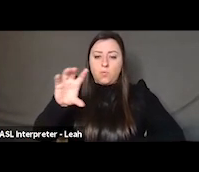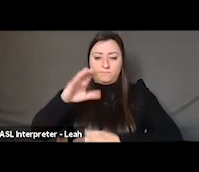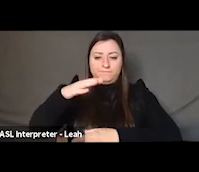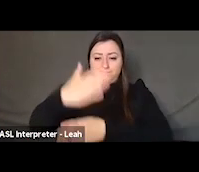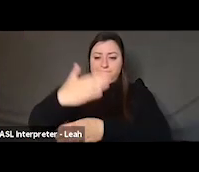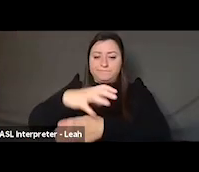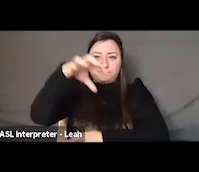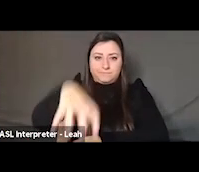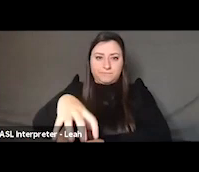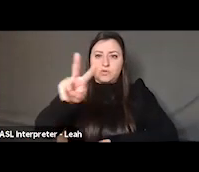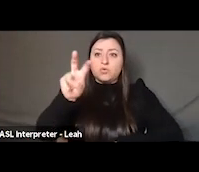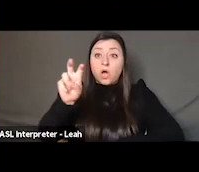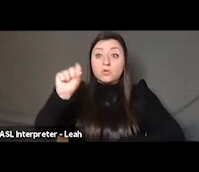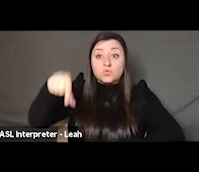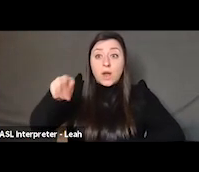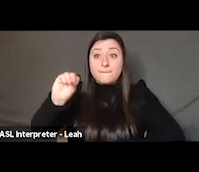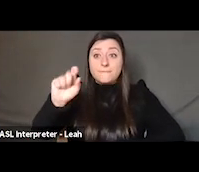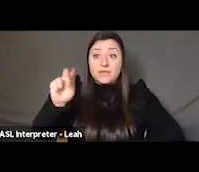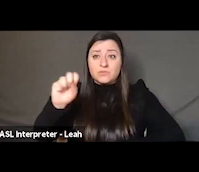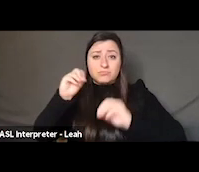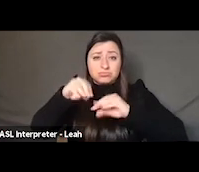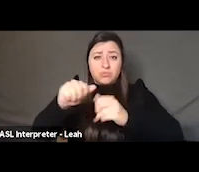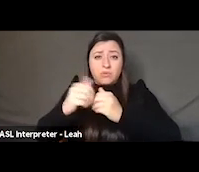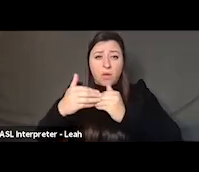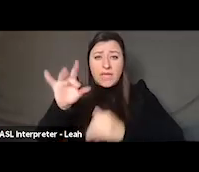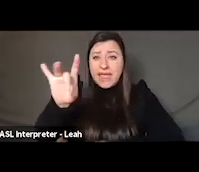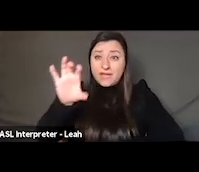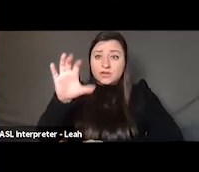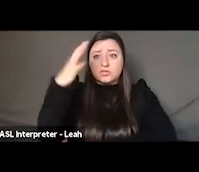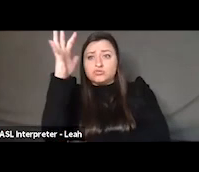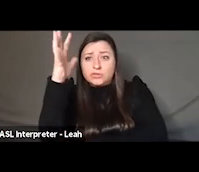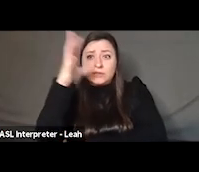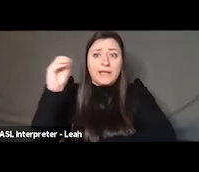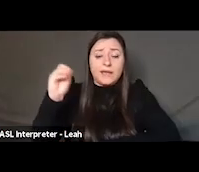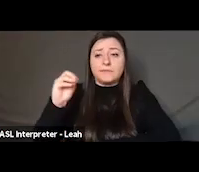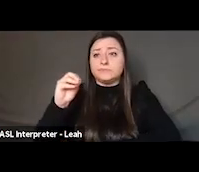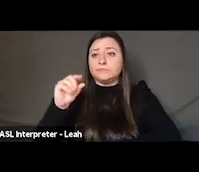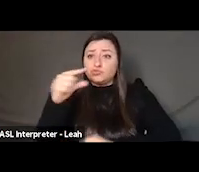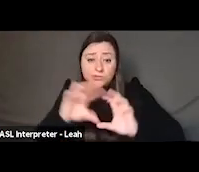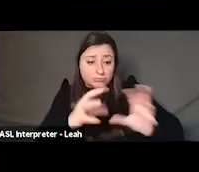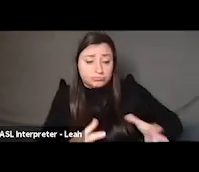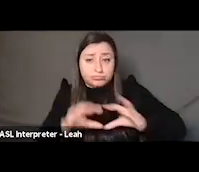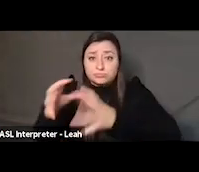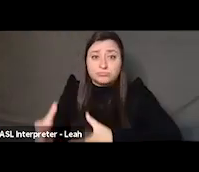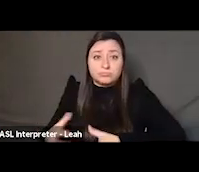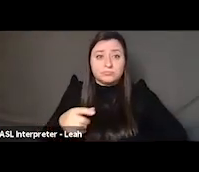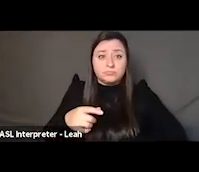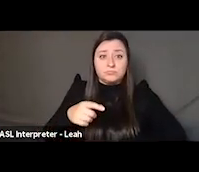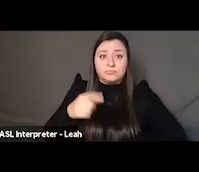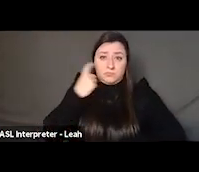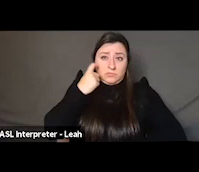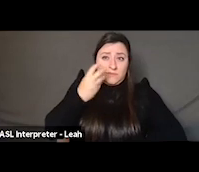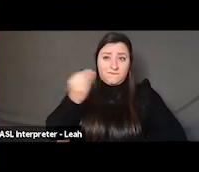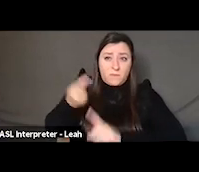with almost 800 trees and shrubs. This was a few months ago. And this is